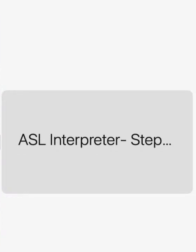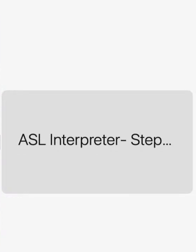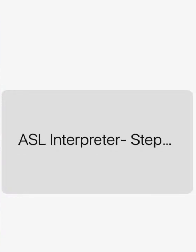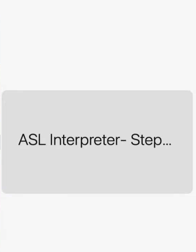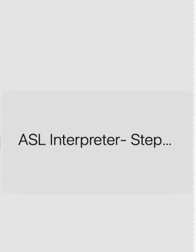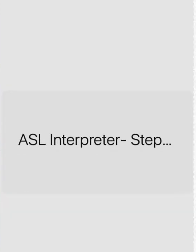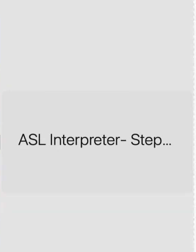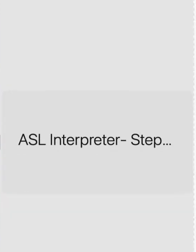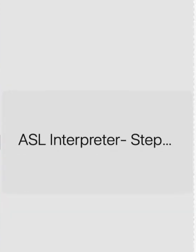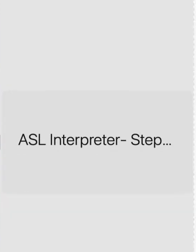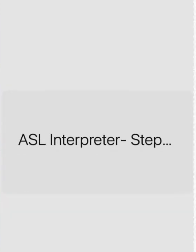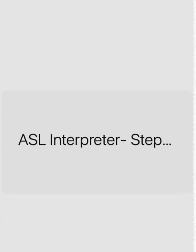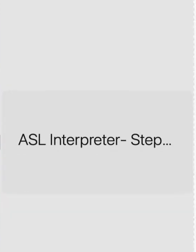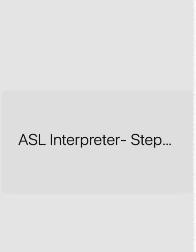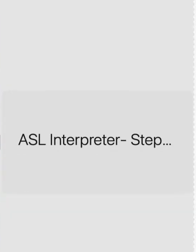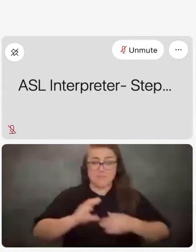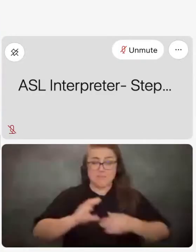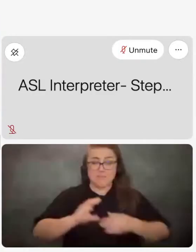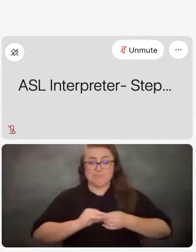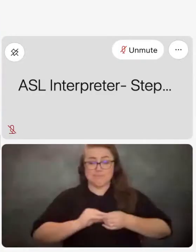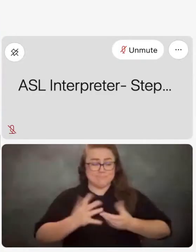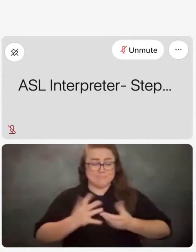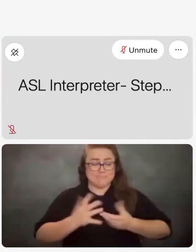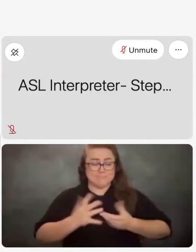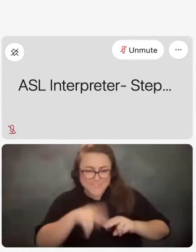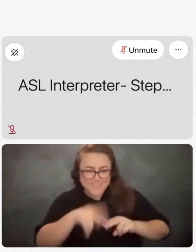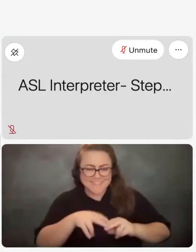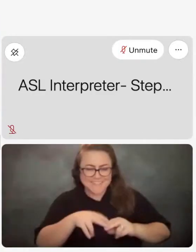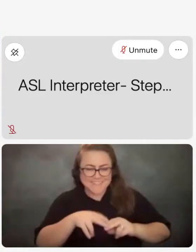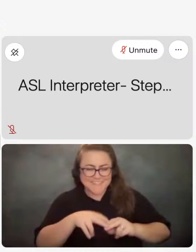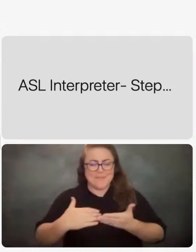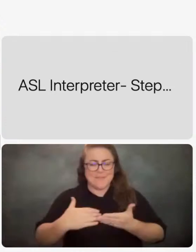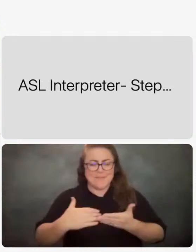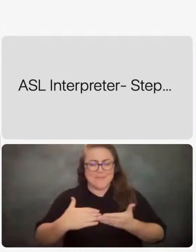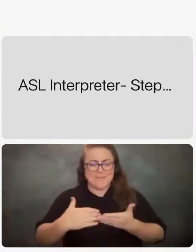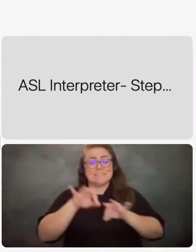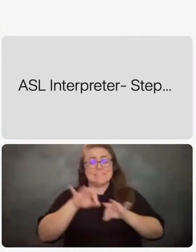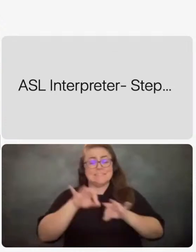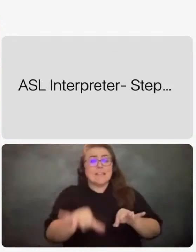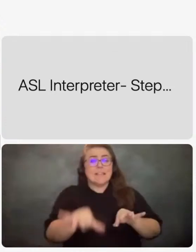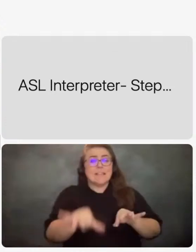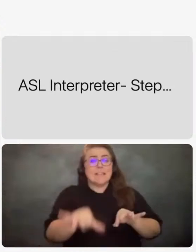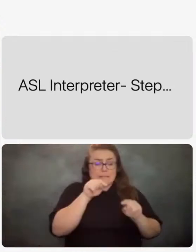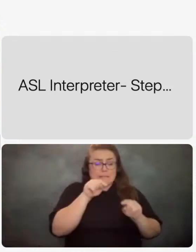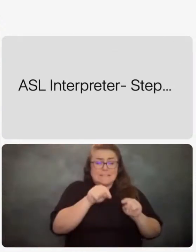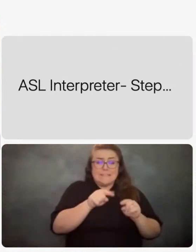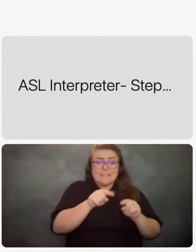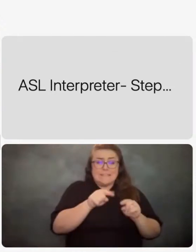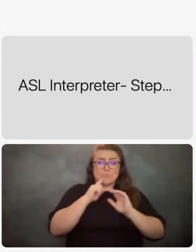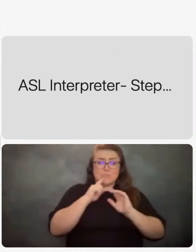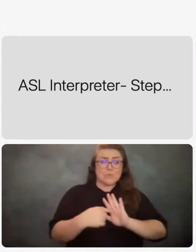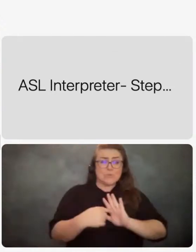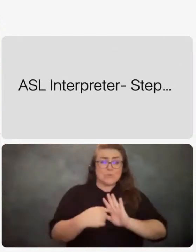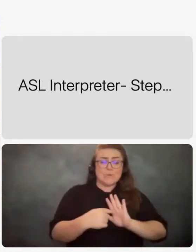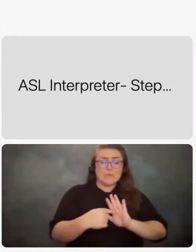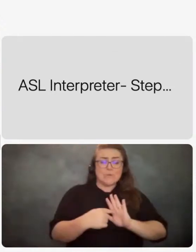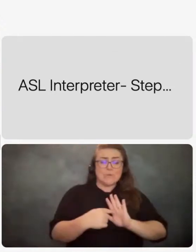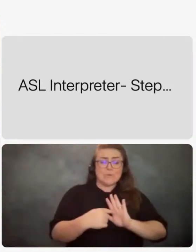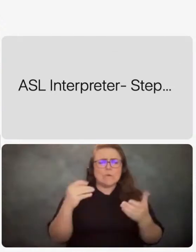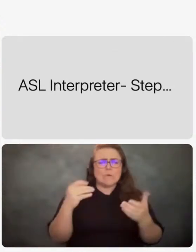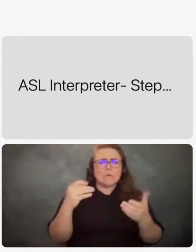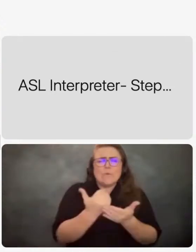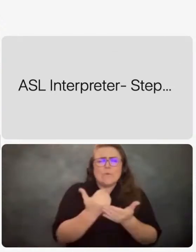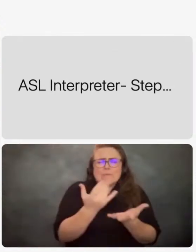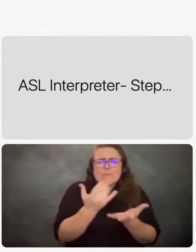Owen mentioned, just an idea, kind of a thought starter, a little bit of a tease actually of what a new elementary school could be for the community